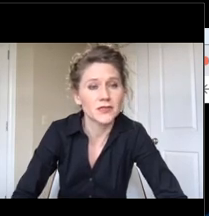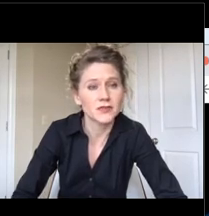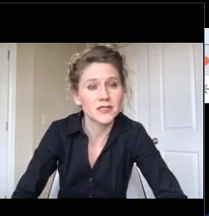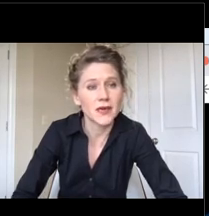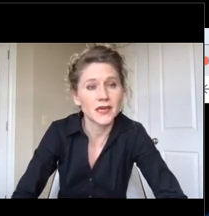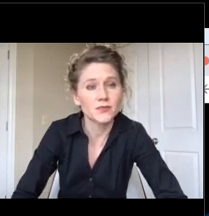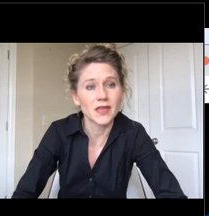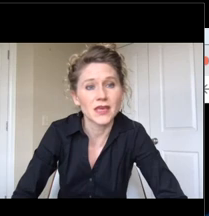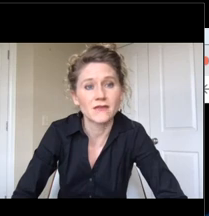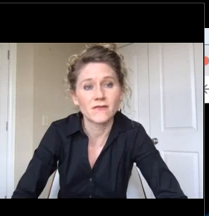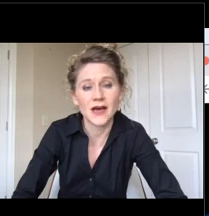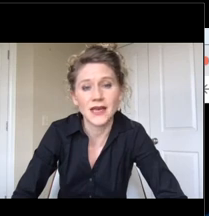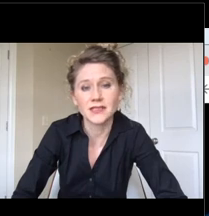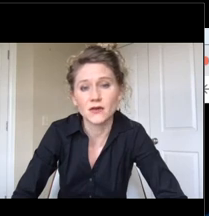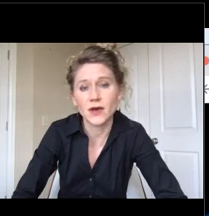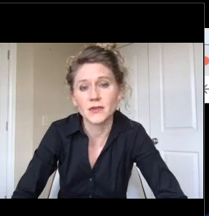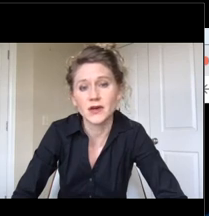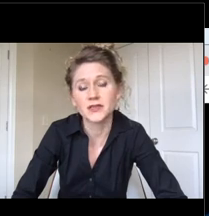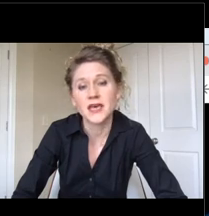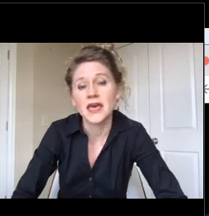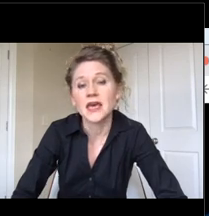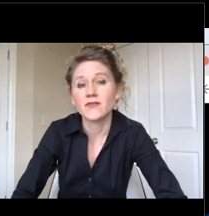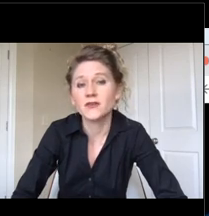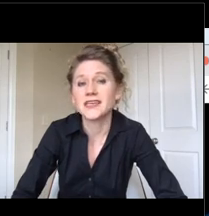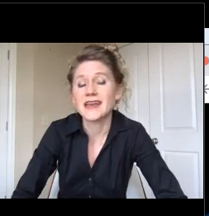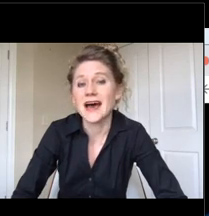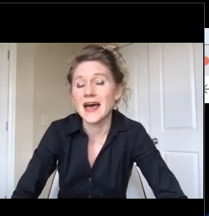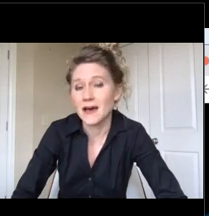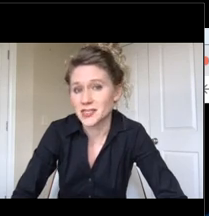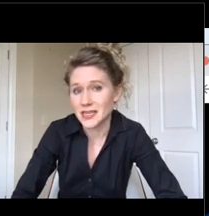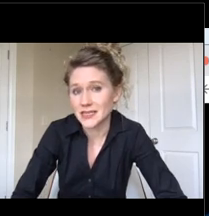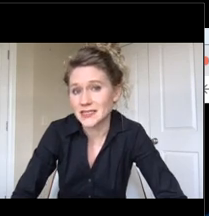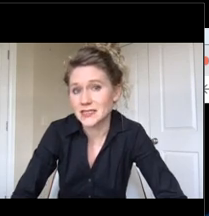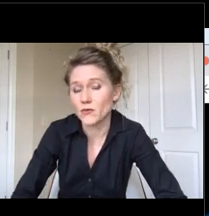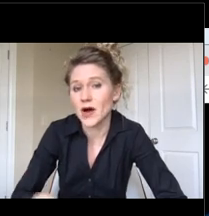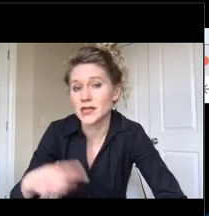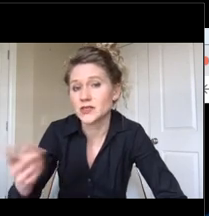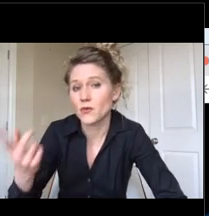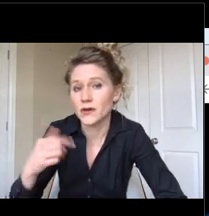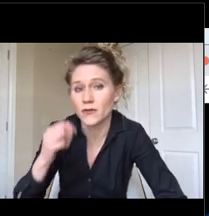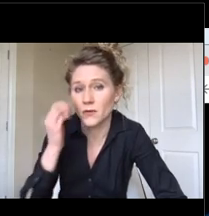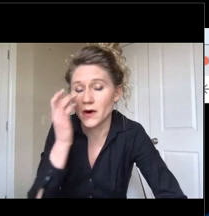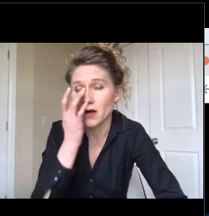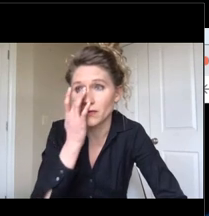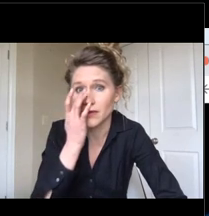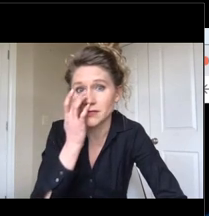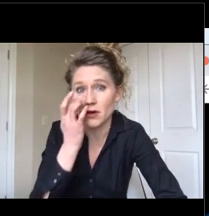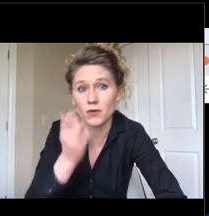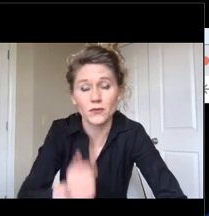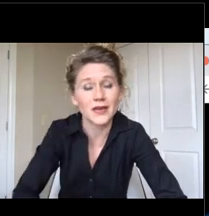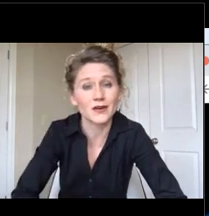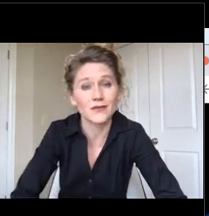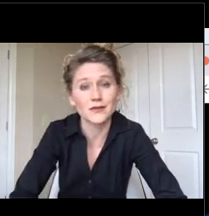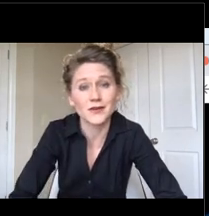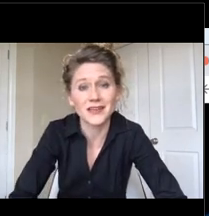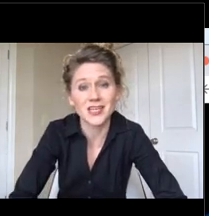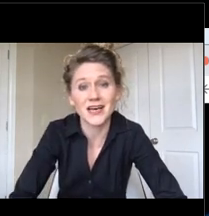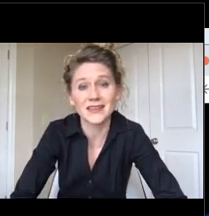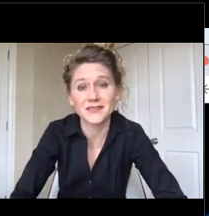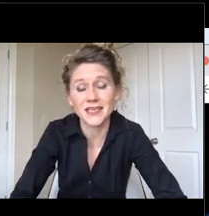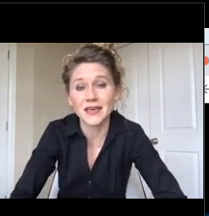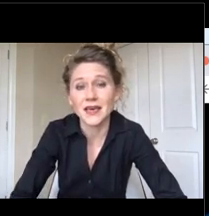them the resources page where they can find the webinars. If you did not have a chance to watch the one from a couple of weeks ago where we